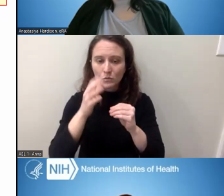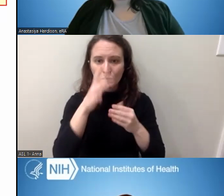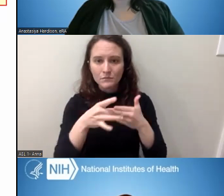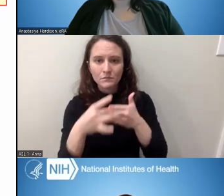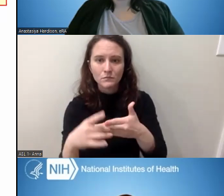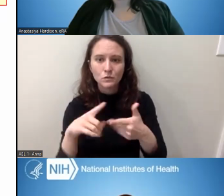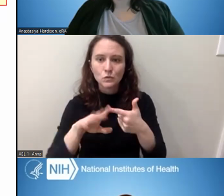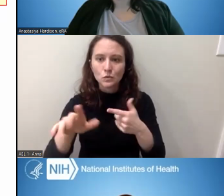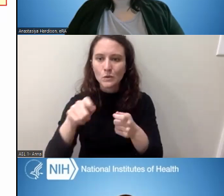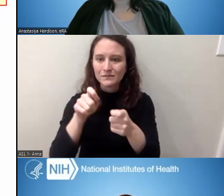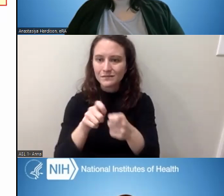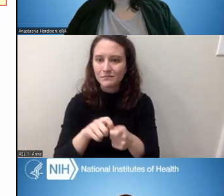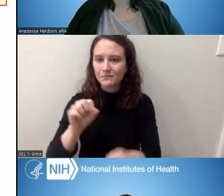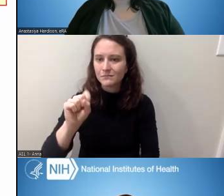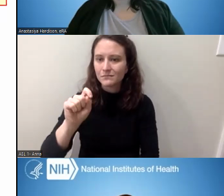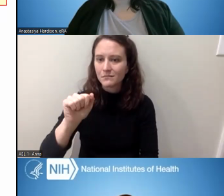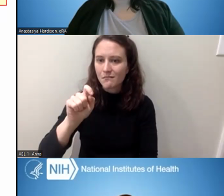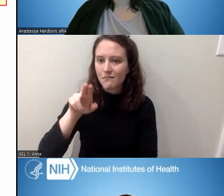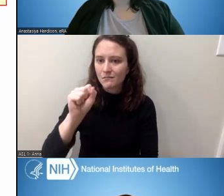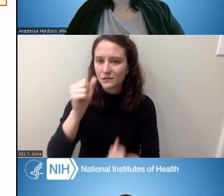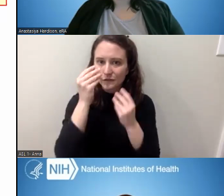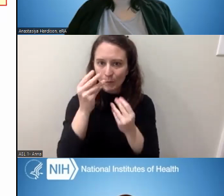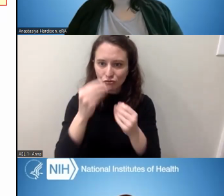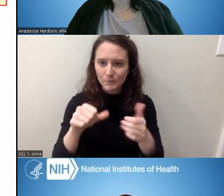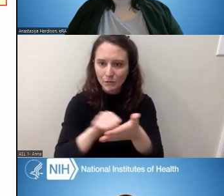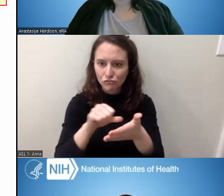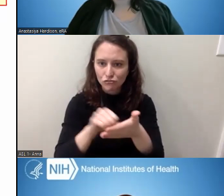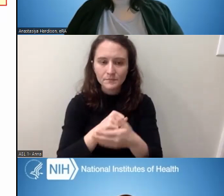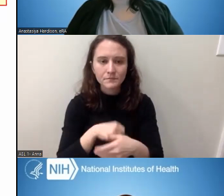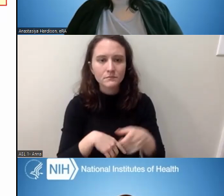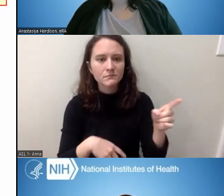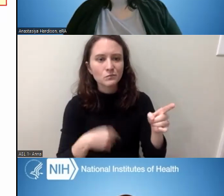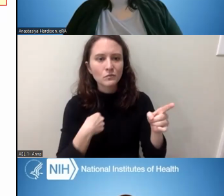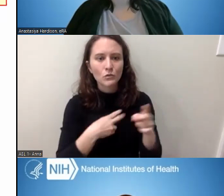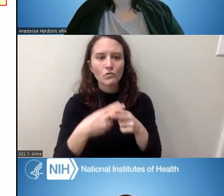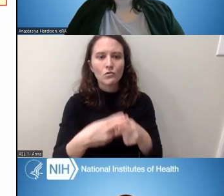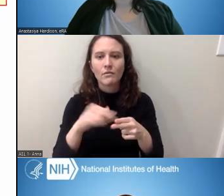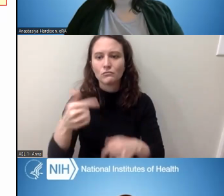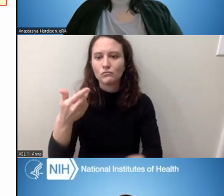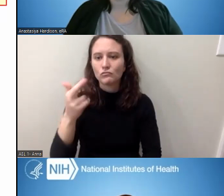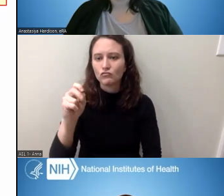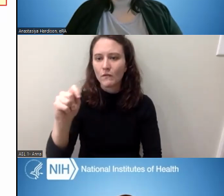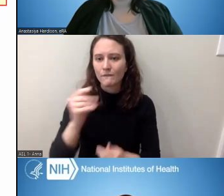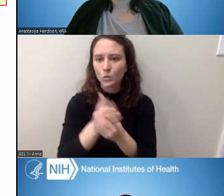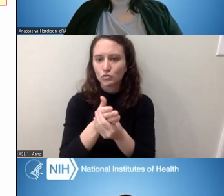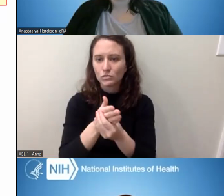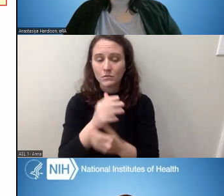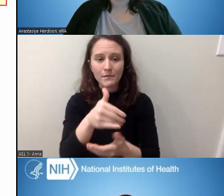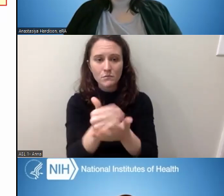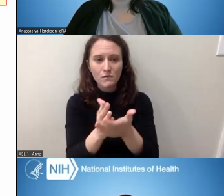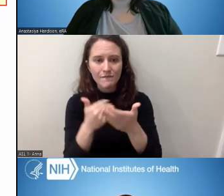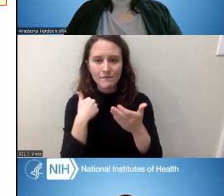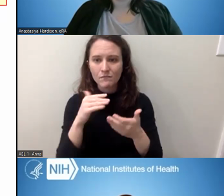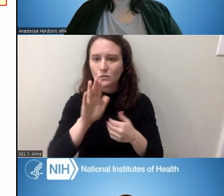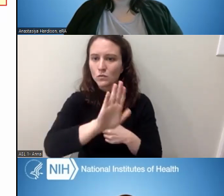status information page, which is we also call it the grant folder. This is the section that has all of your relevant